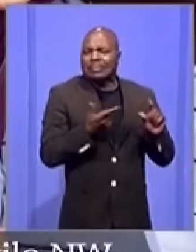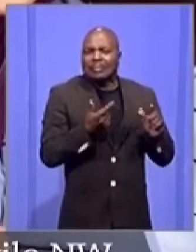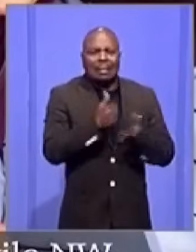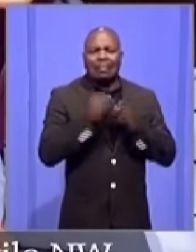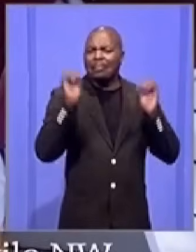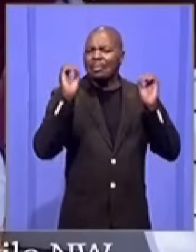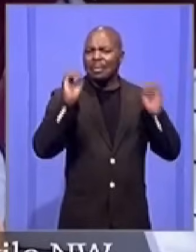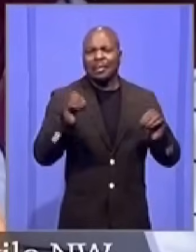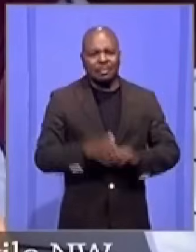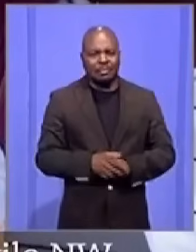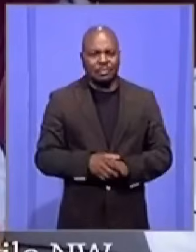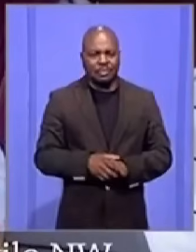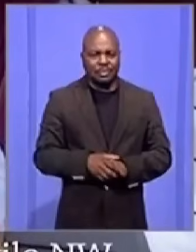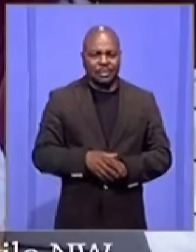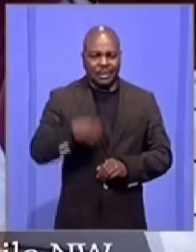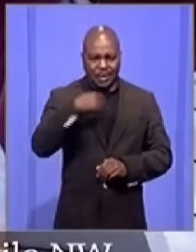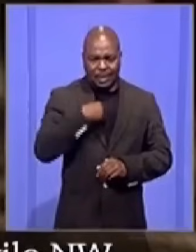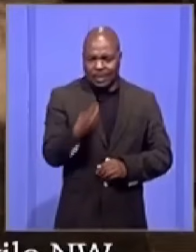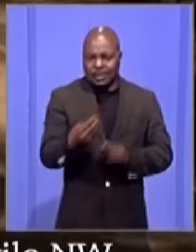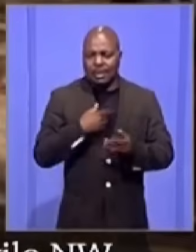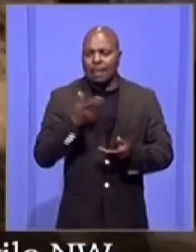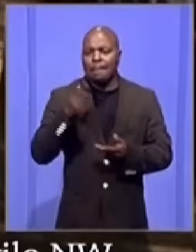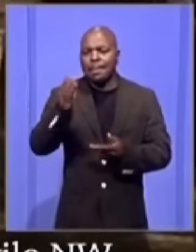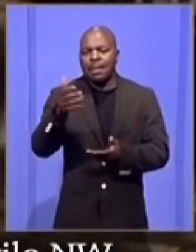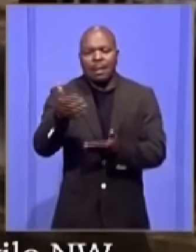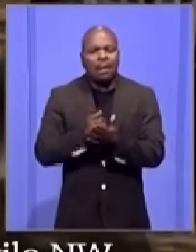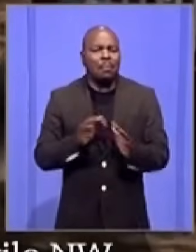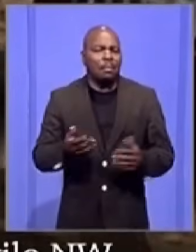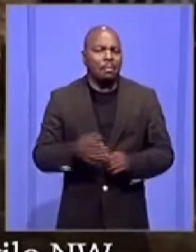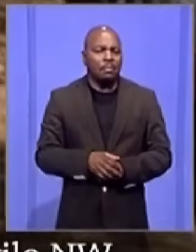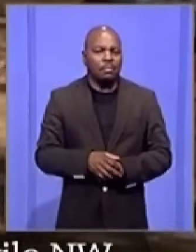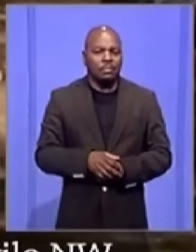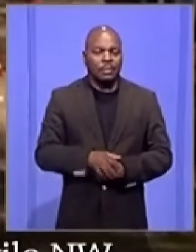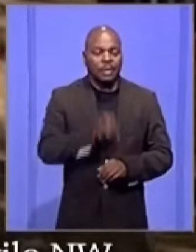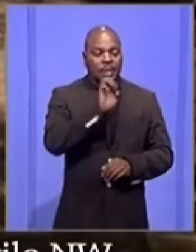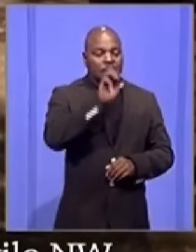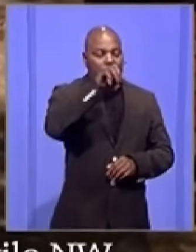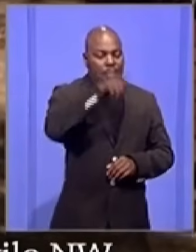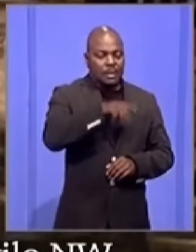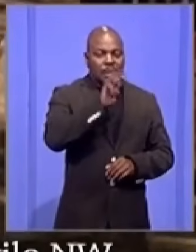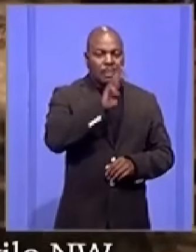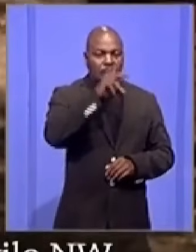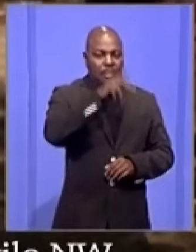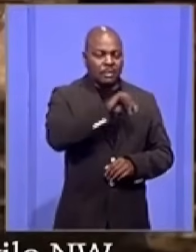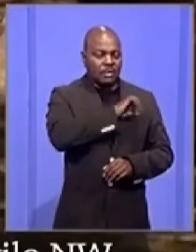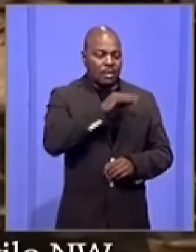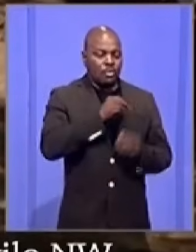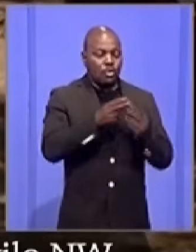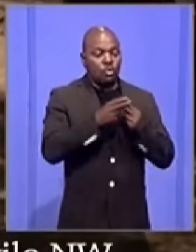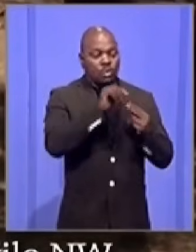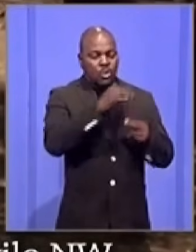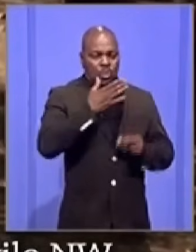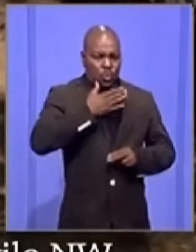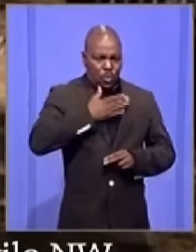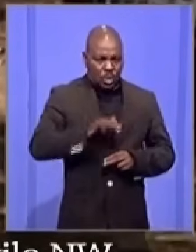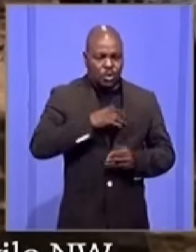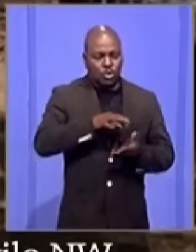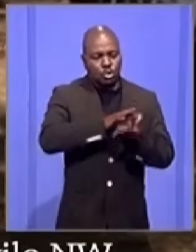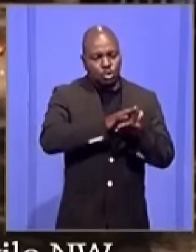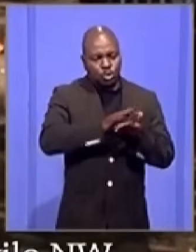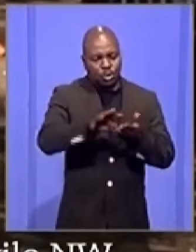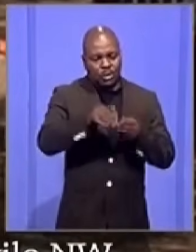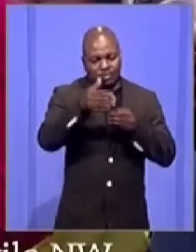bone so ngwana ke tlo gola diaparo tsa ge kaeng mokgatlho o emetseng badiri ba EPWP o batla dikontraka tse di tla tsayang dikgwedi